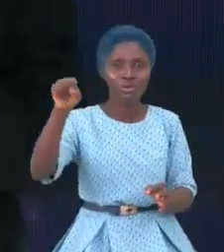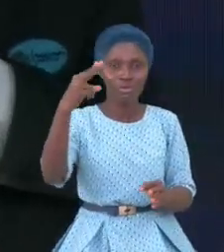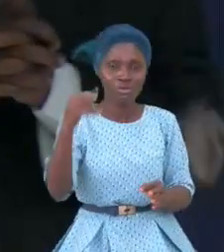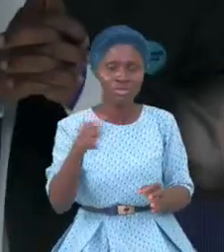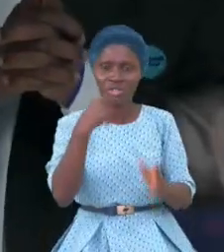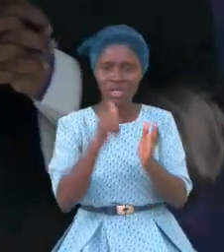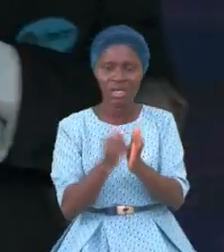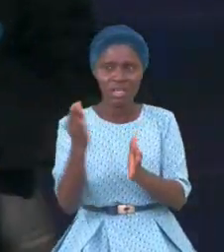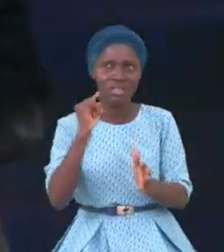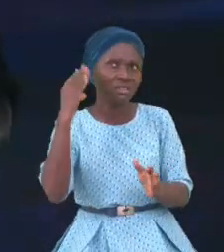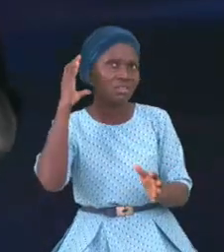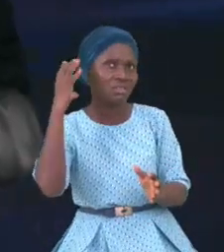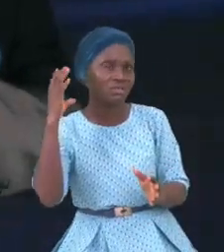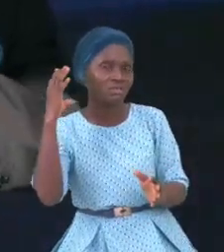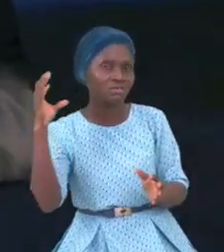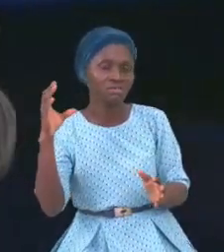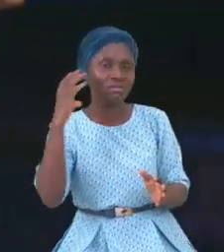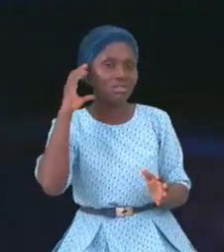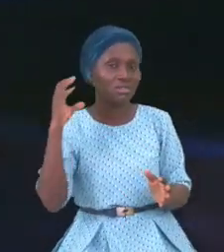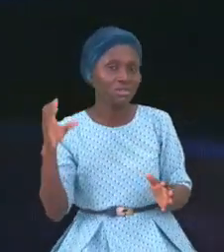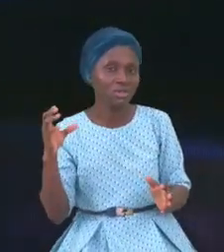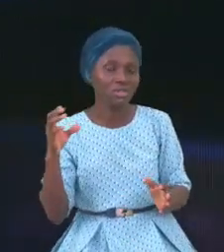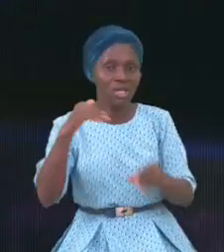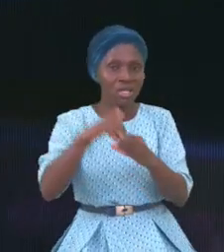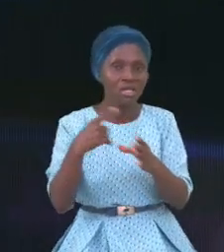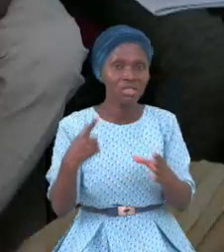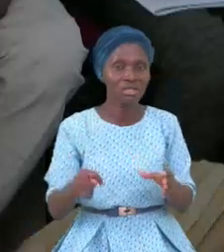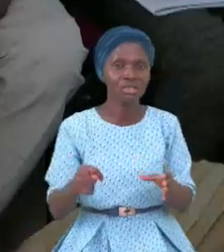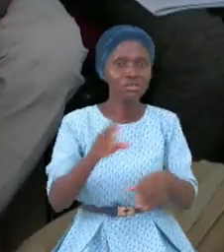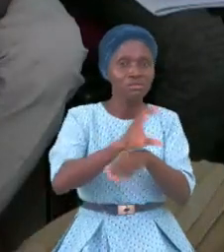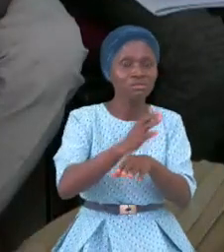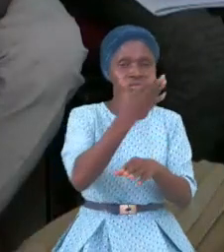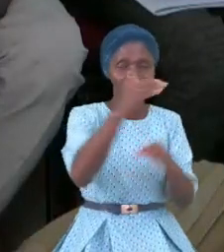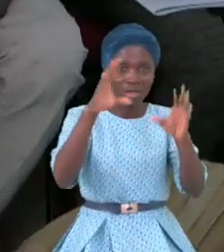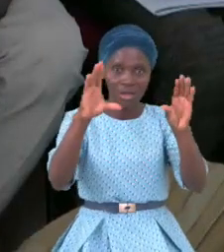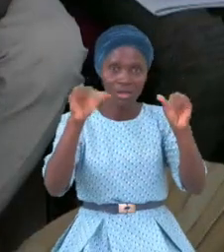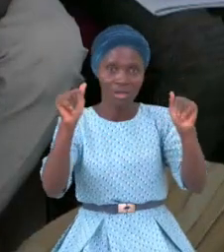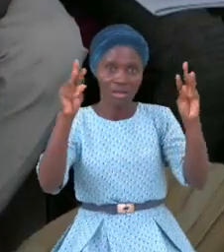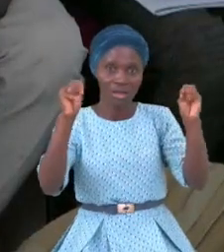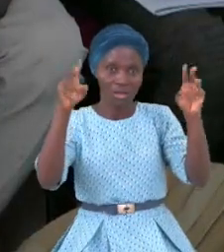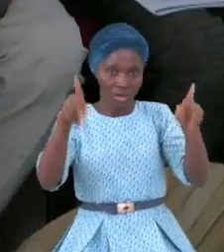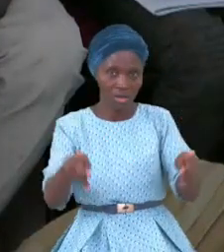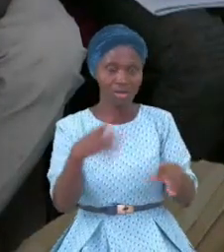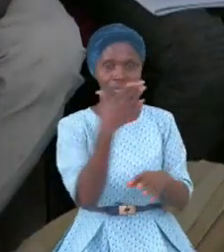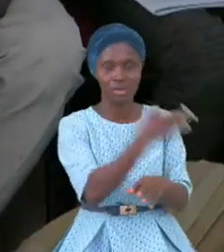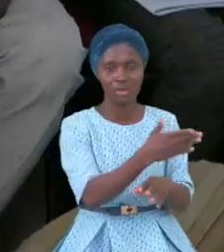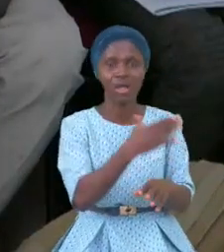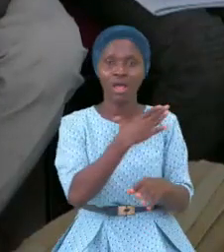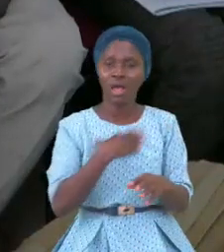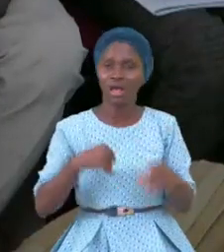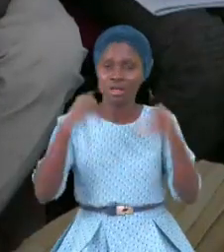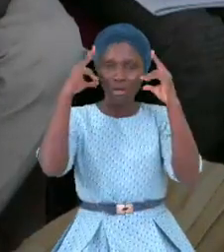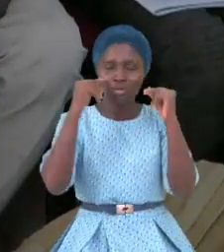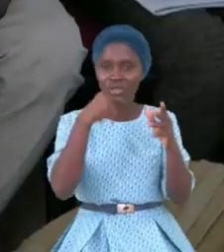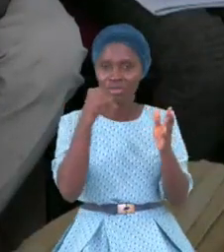18. In verse 18, and he, Moses, said, this is not, it is not the voice, it is